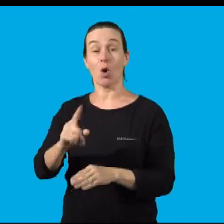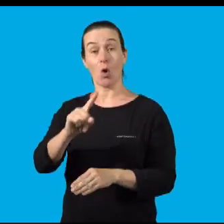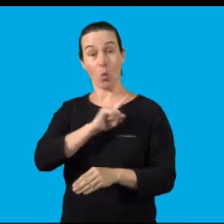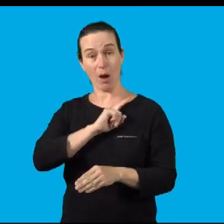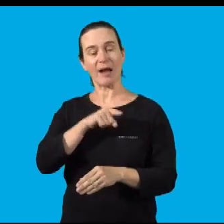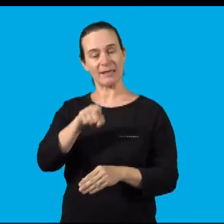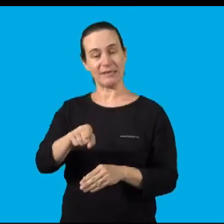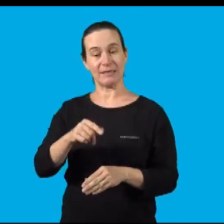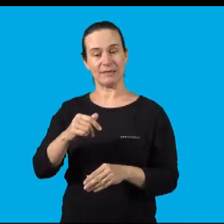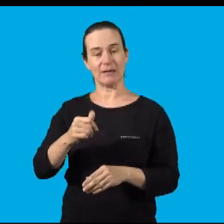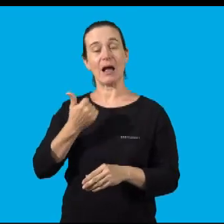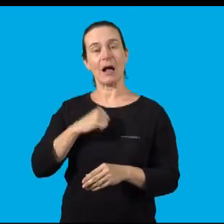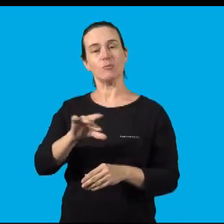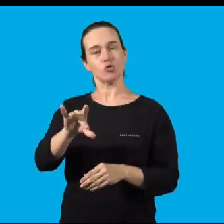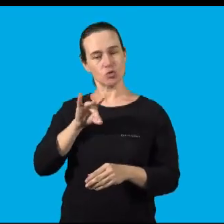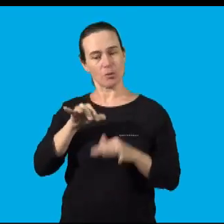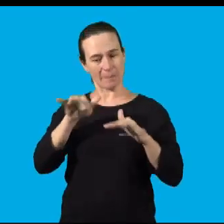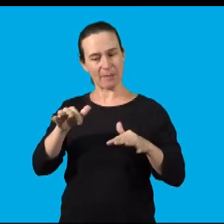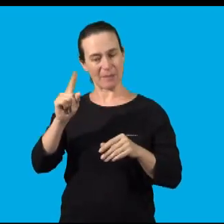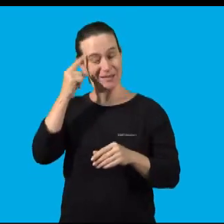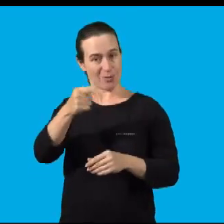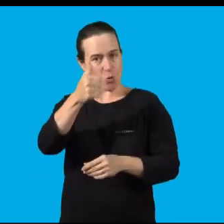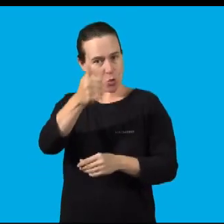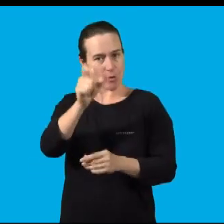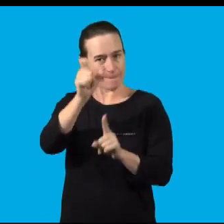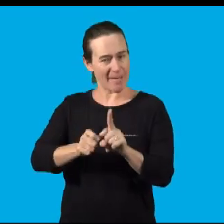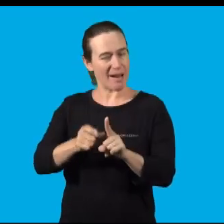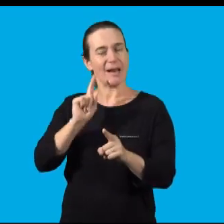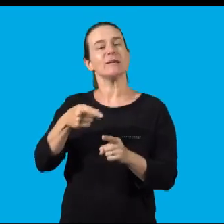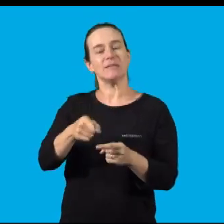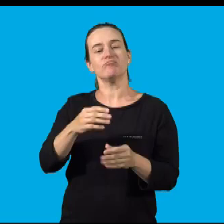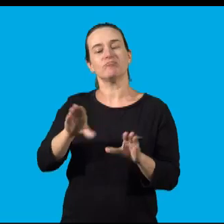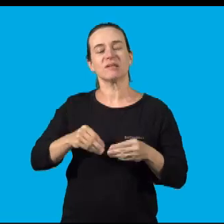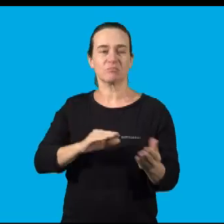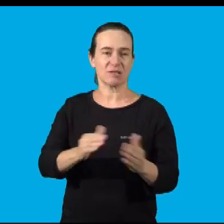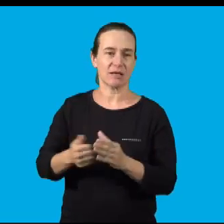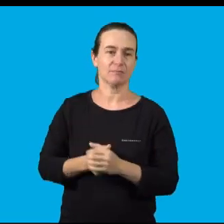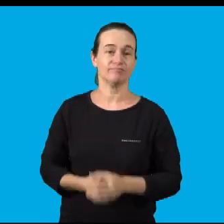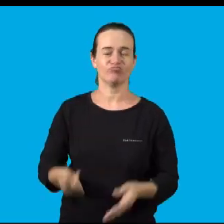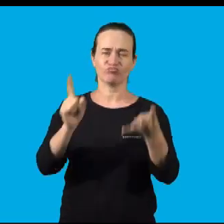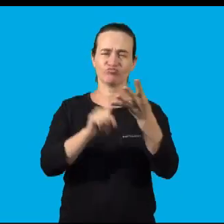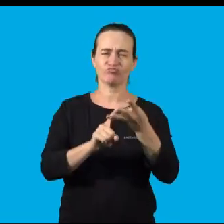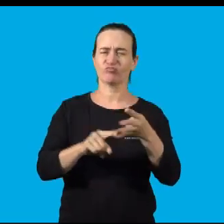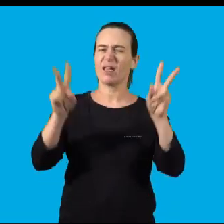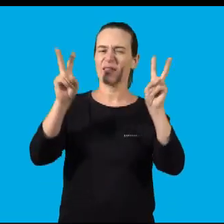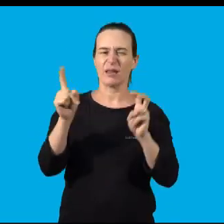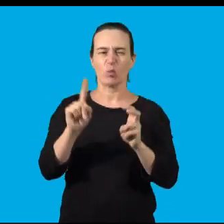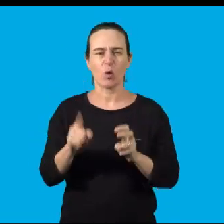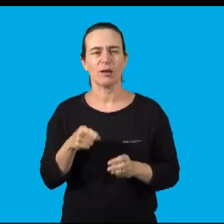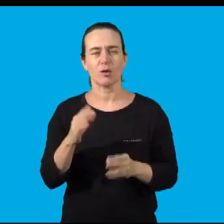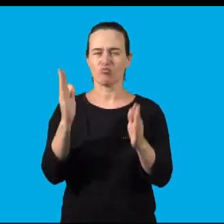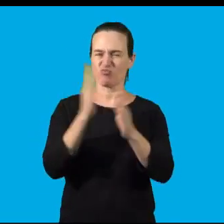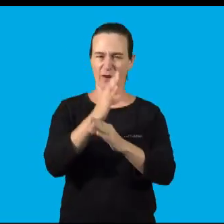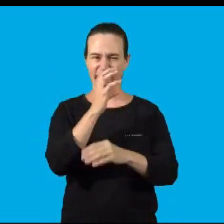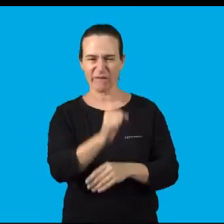his reputation over his life. The major themes: private vengeance, honor and